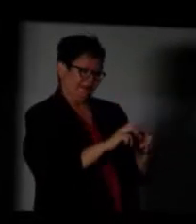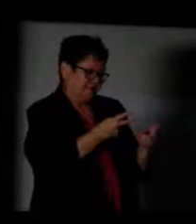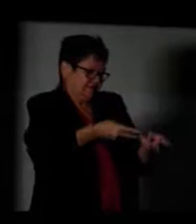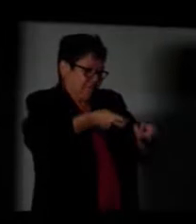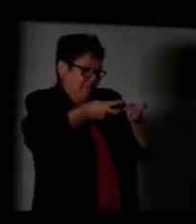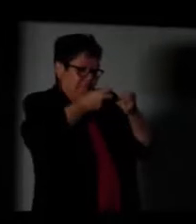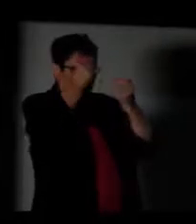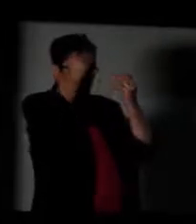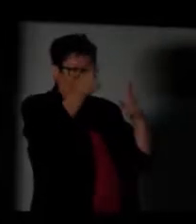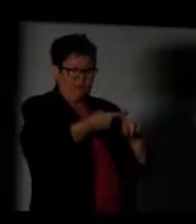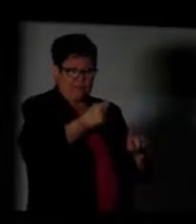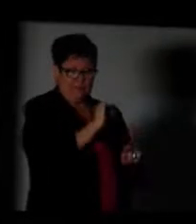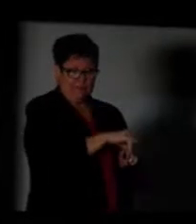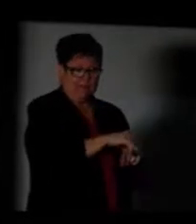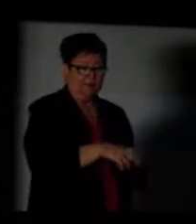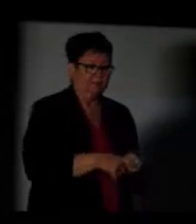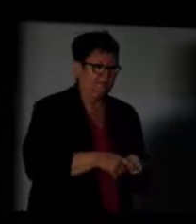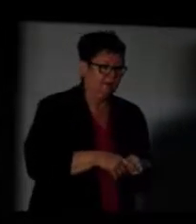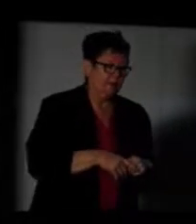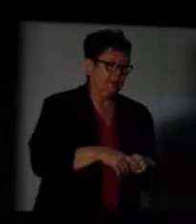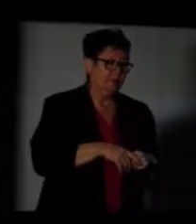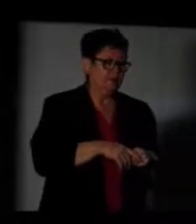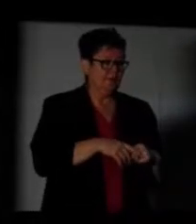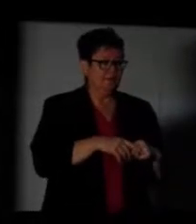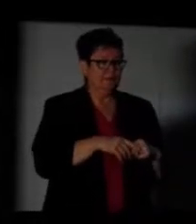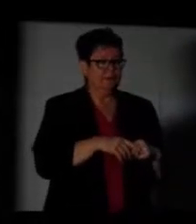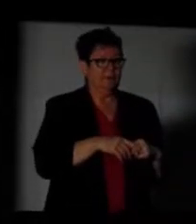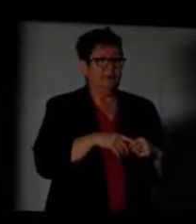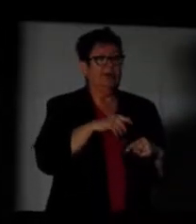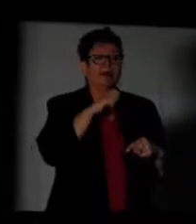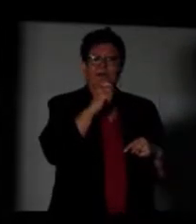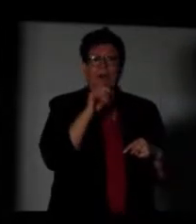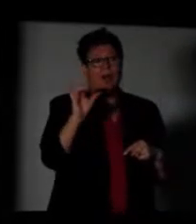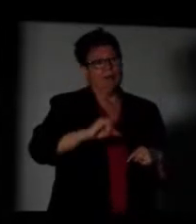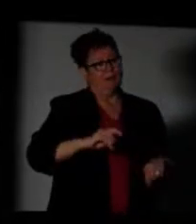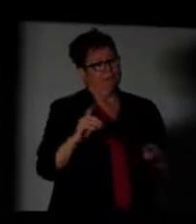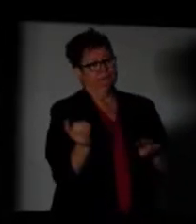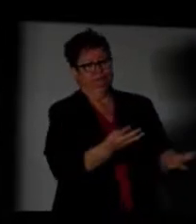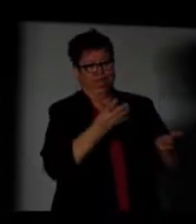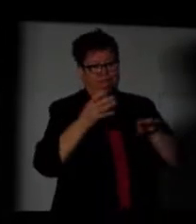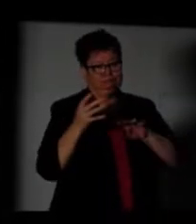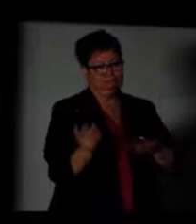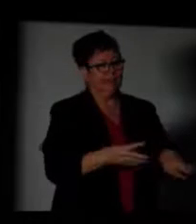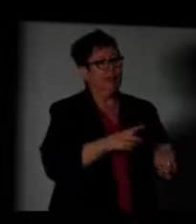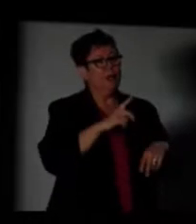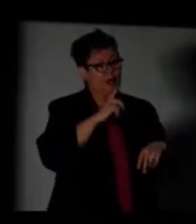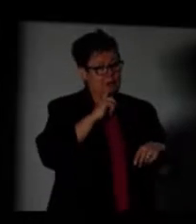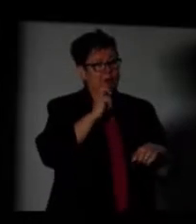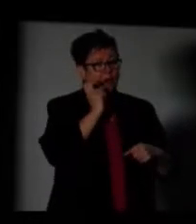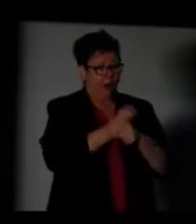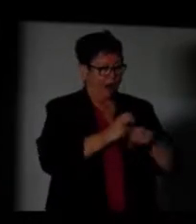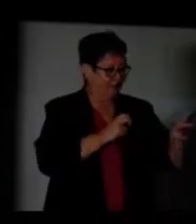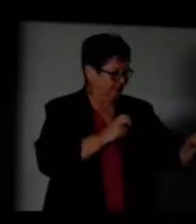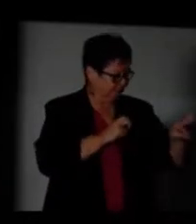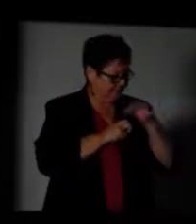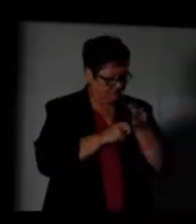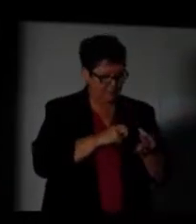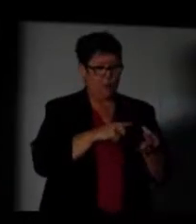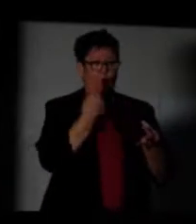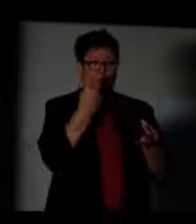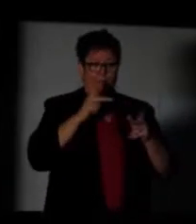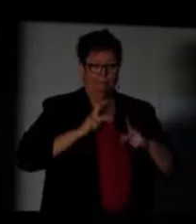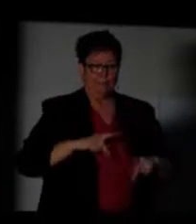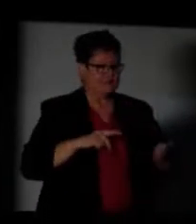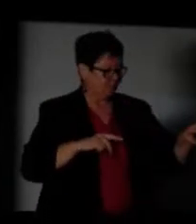information from that. Now, this is not a conveyor belt system at the moment. This is a static system that you would take, a human would take